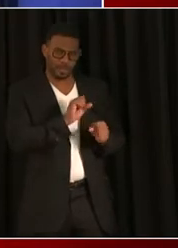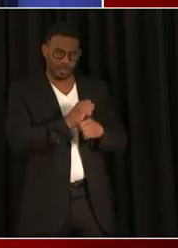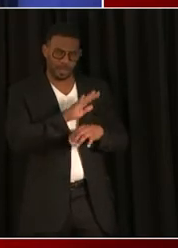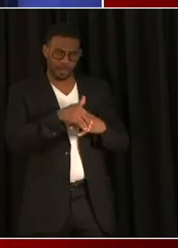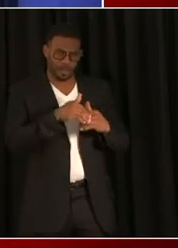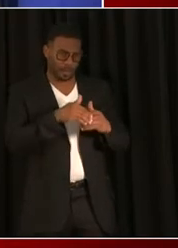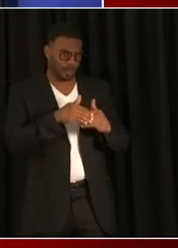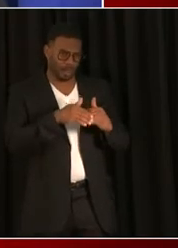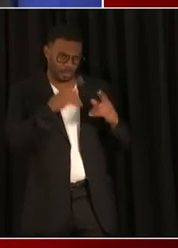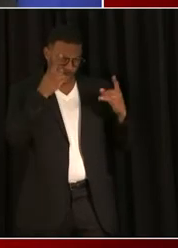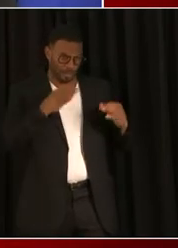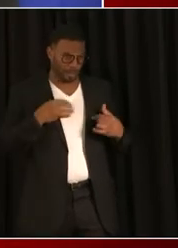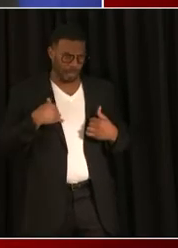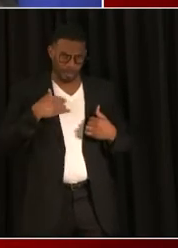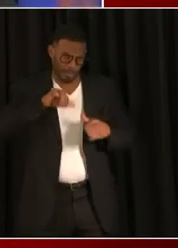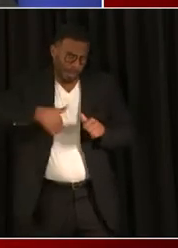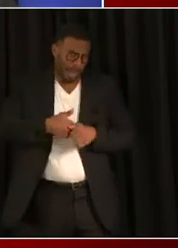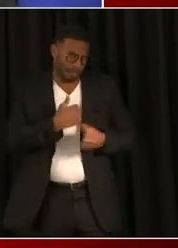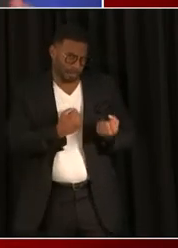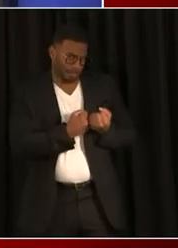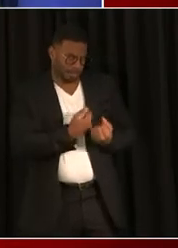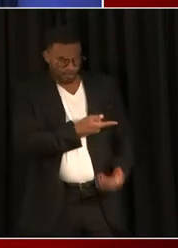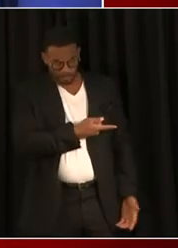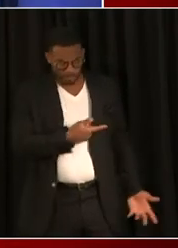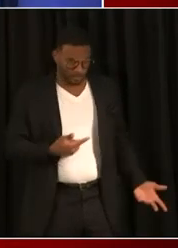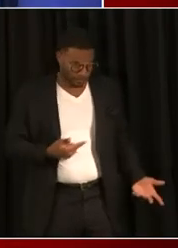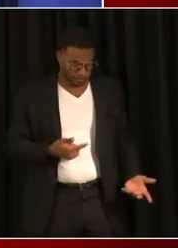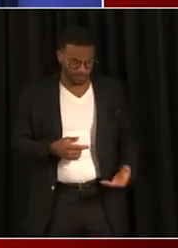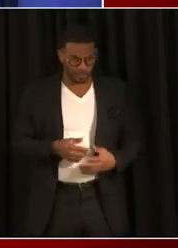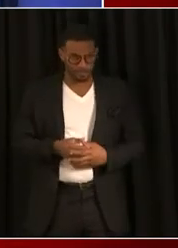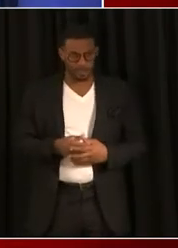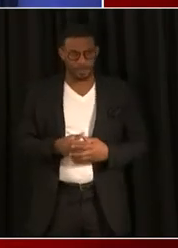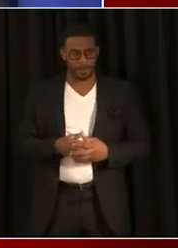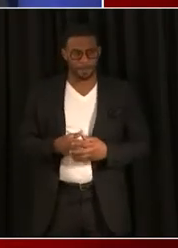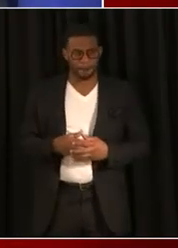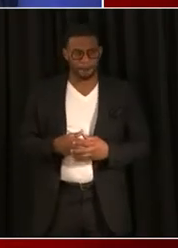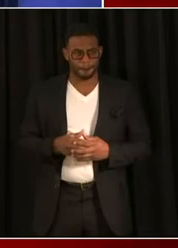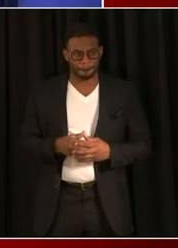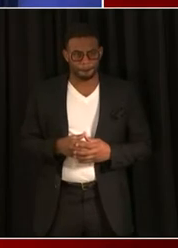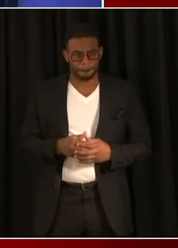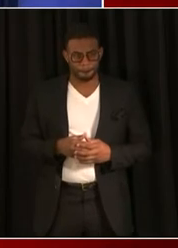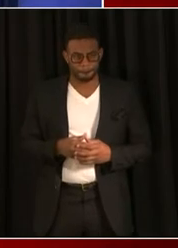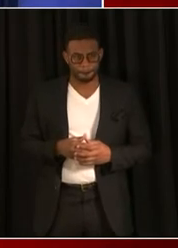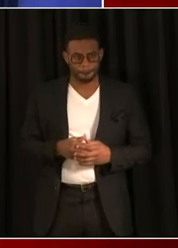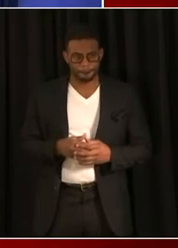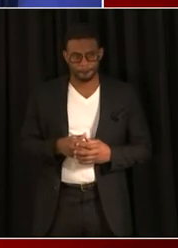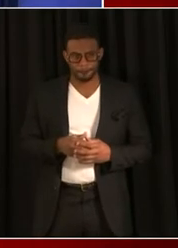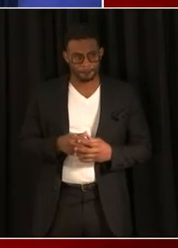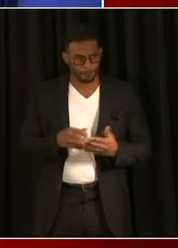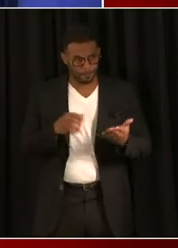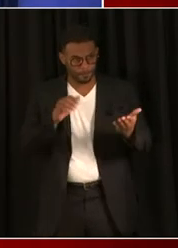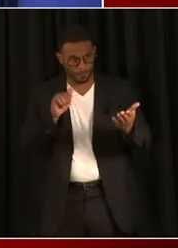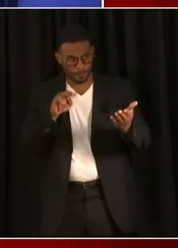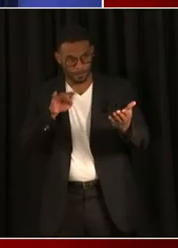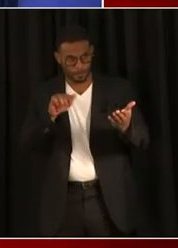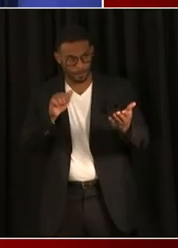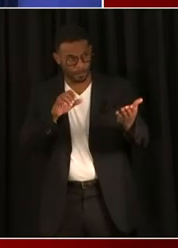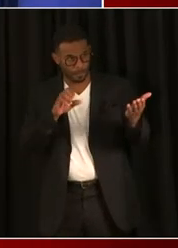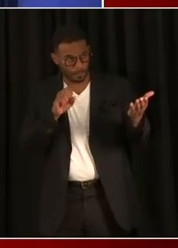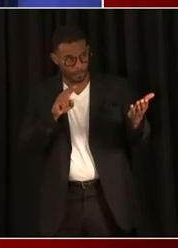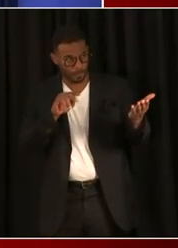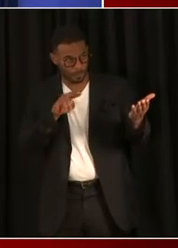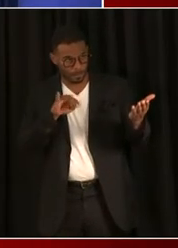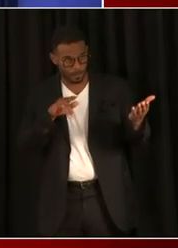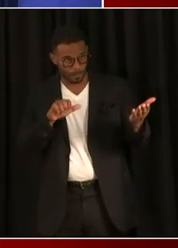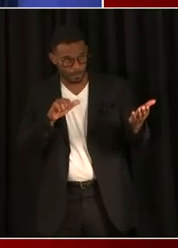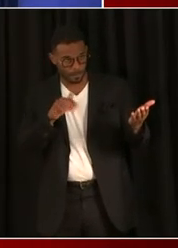chocolates, and I am the guy behind the operation. And as Anika and Sieta